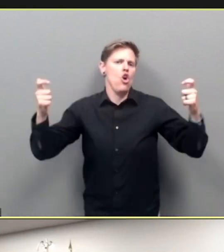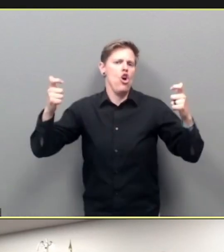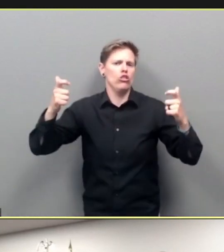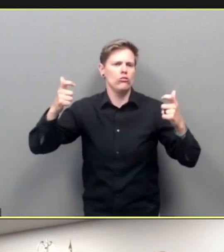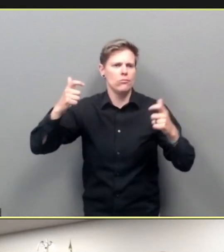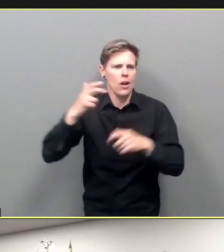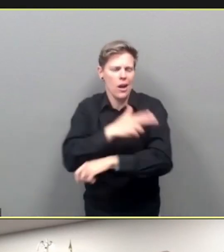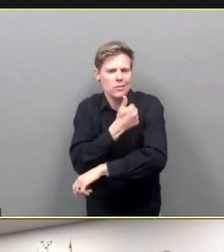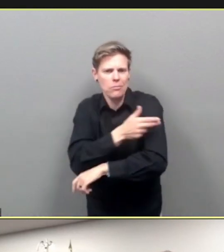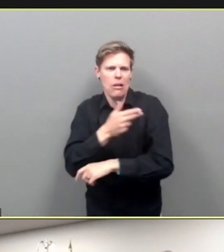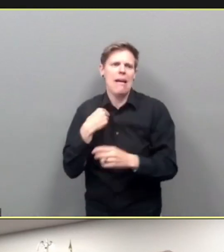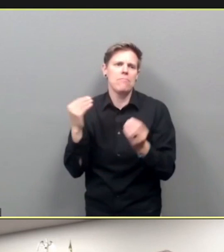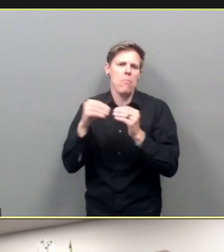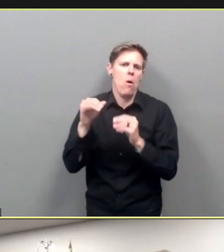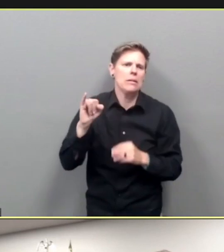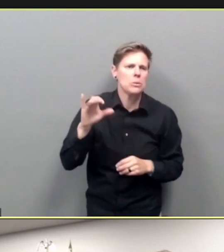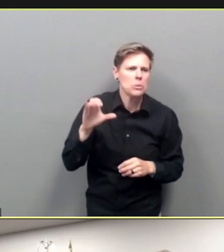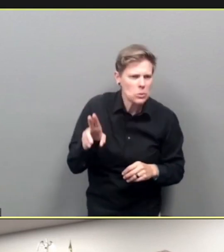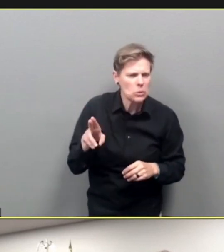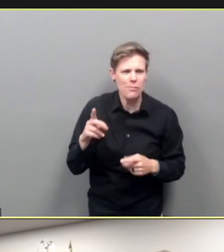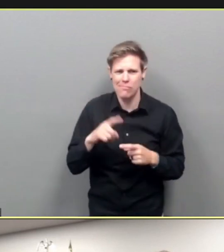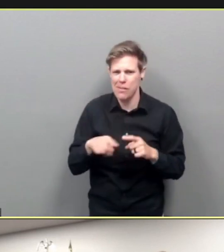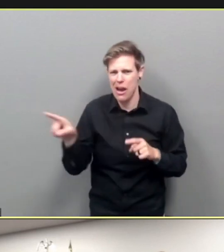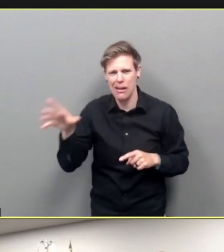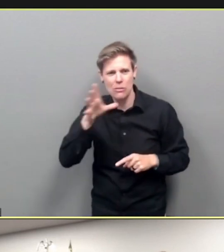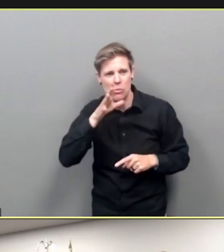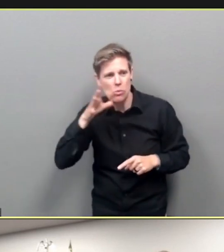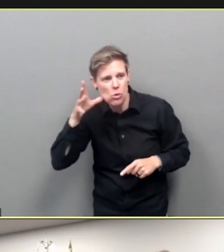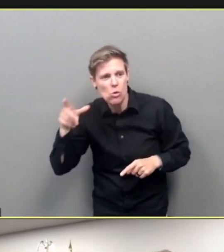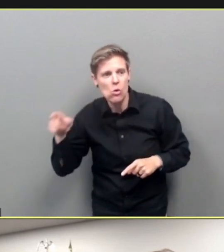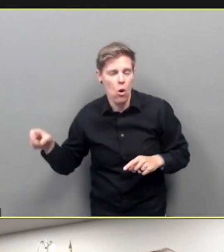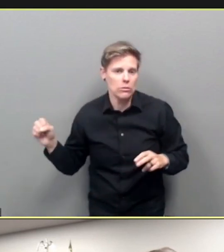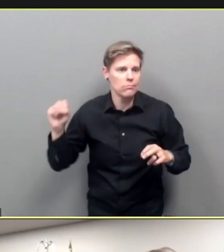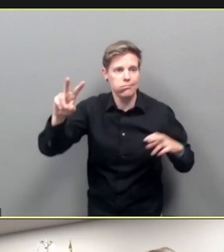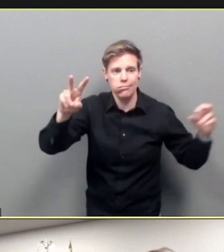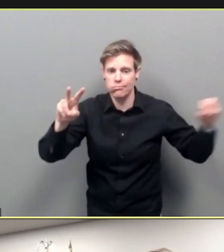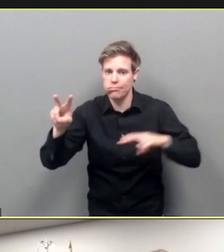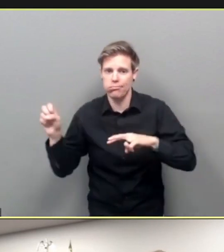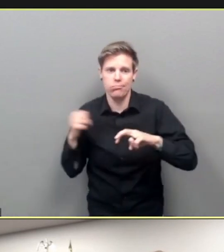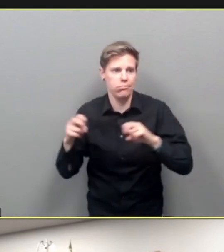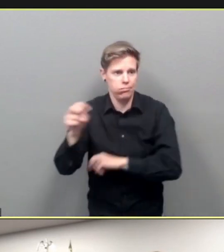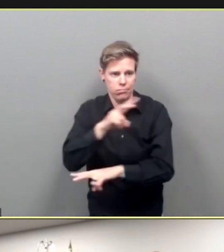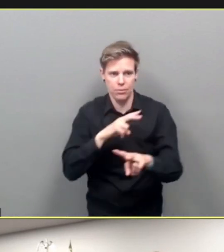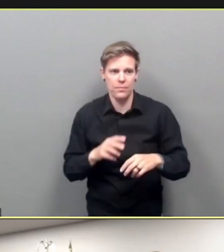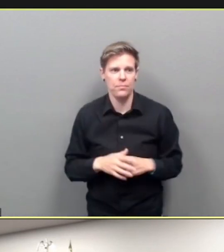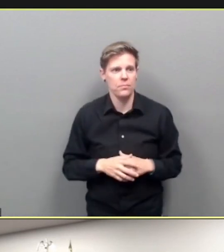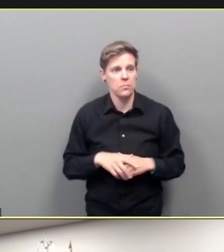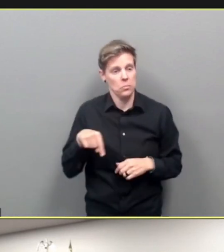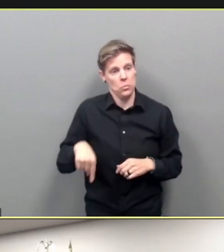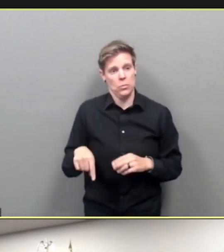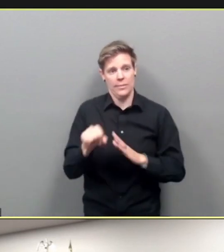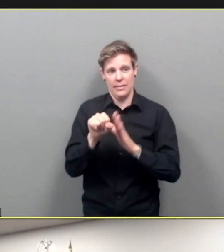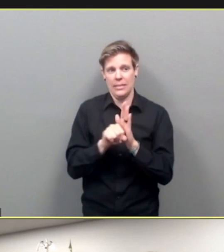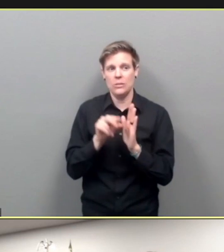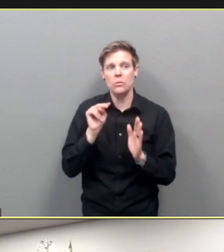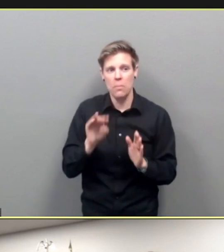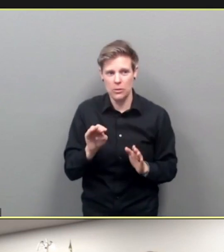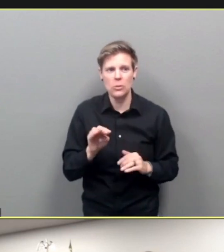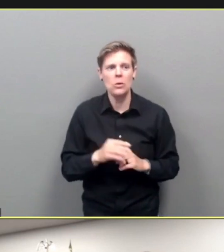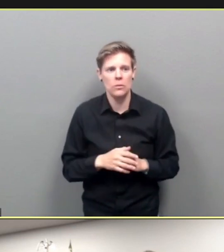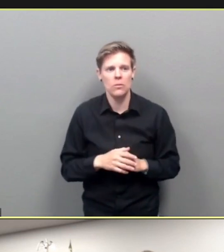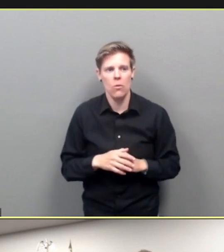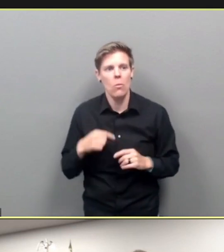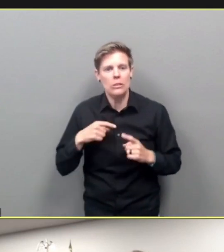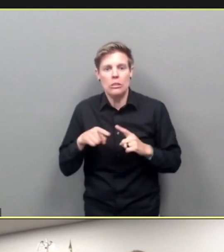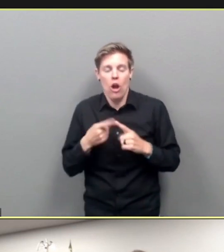country where those delays are occurring. I think in New Mexico is pretty much like everybody else. We just started with a lower baseline. So I